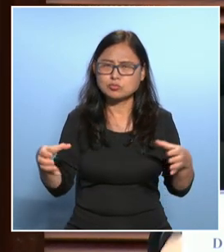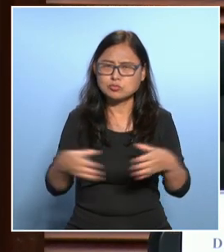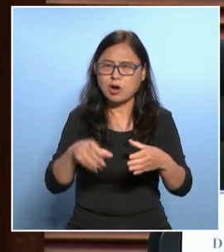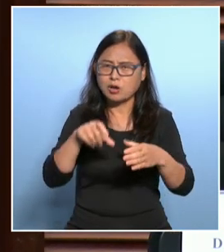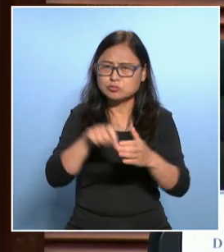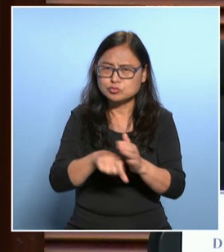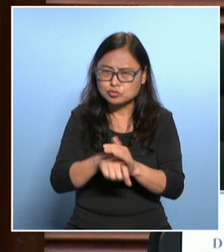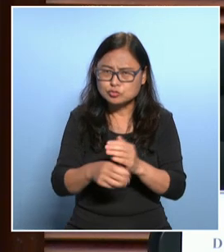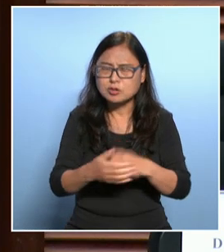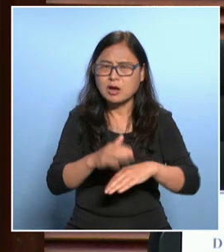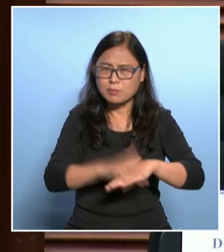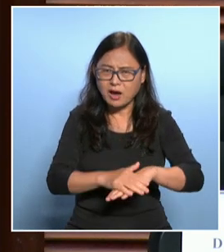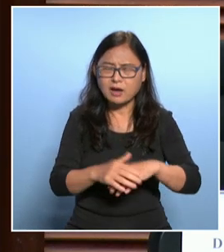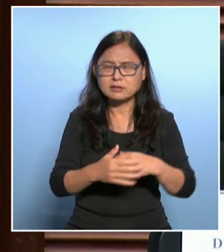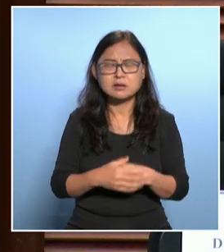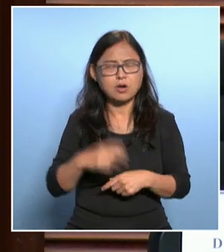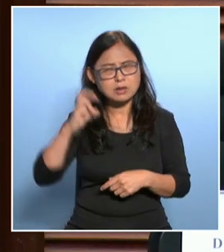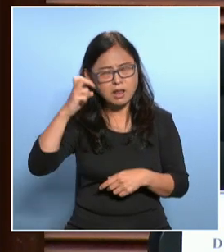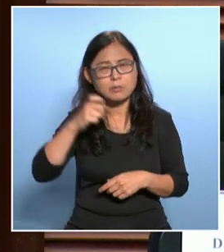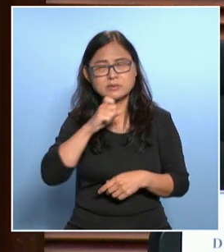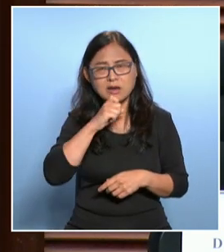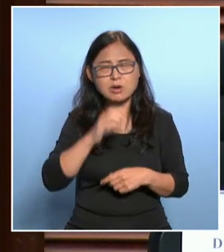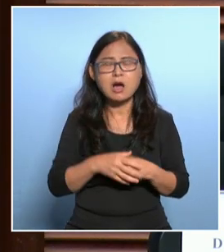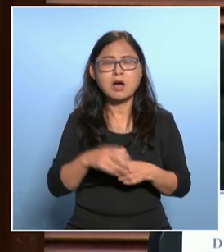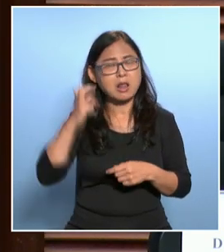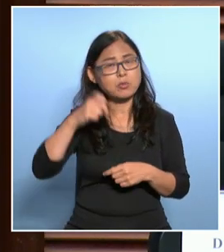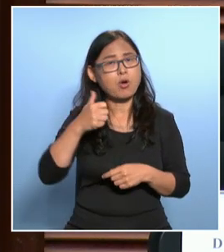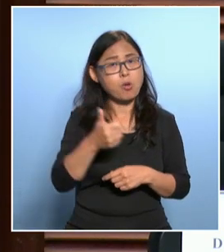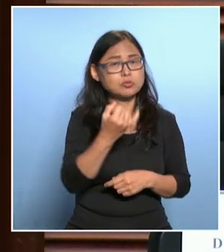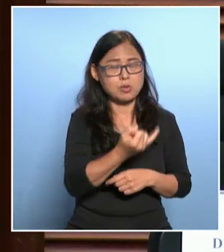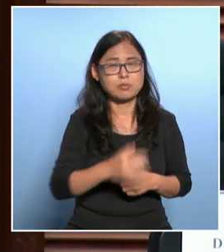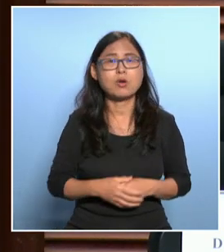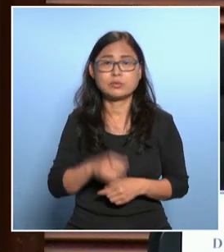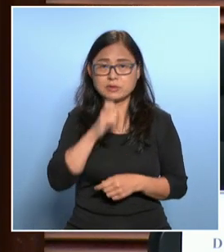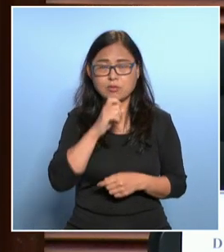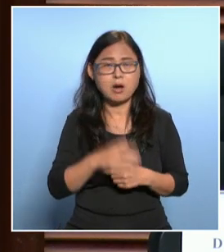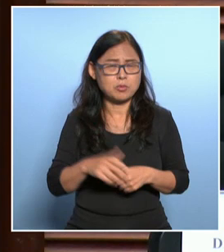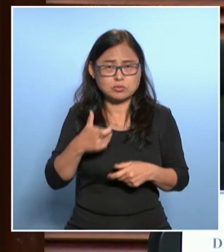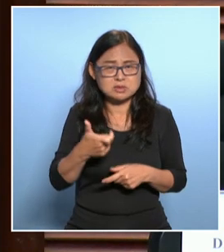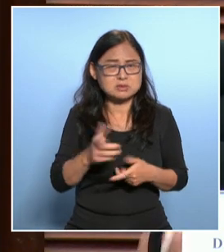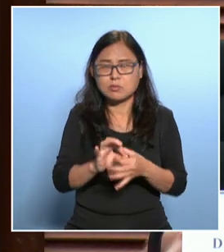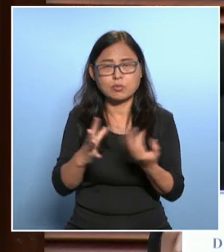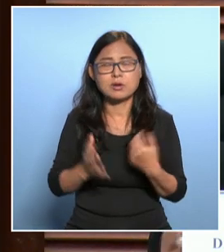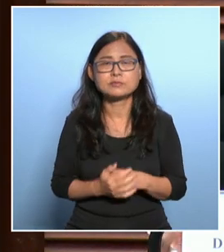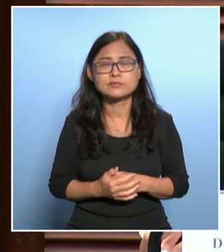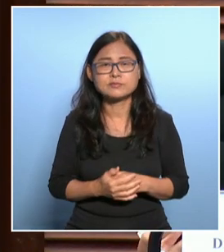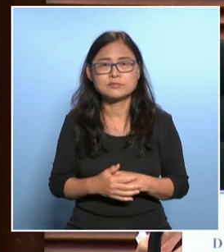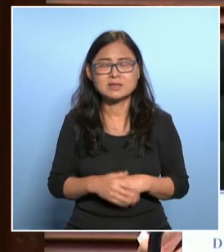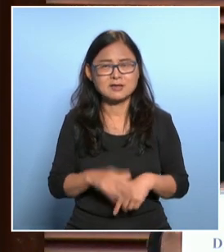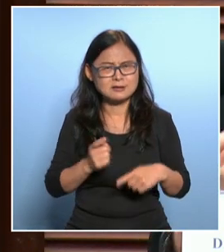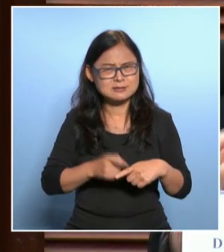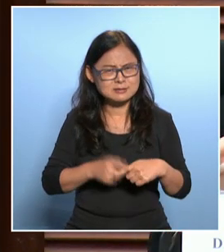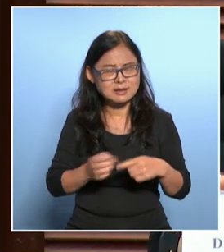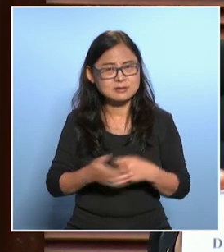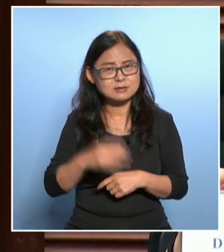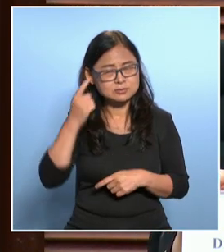is important. As for the centralized registry, it is not a matter of cost.